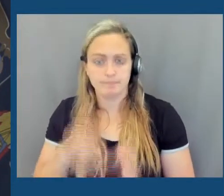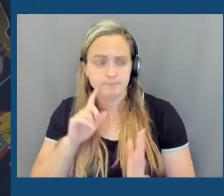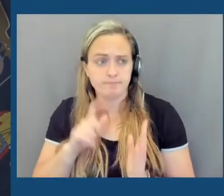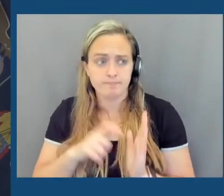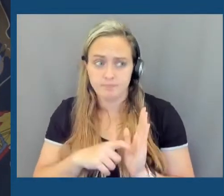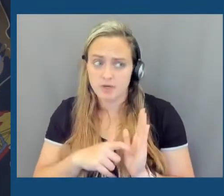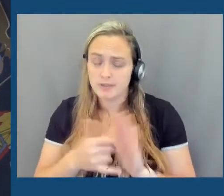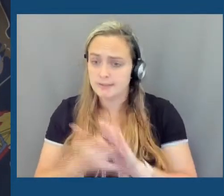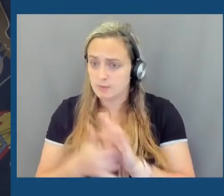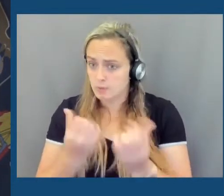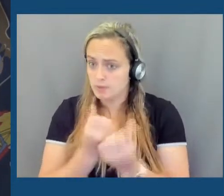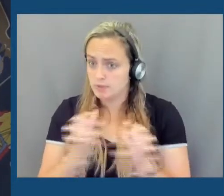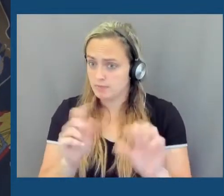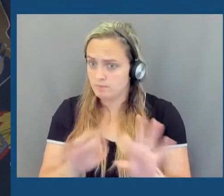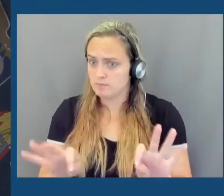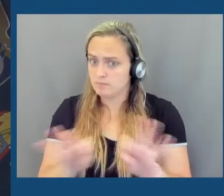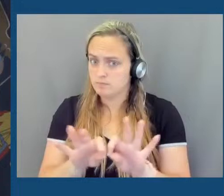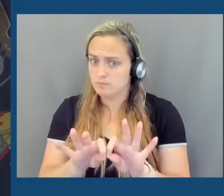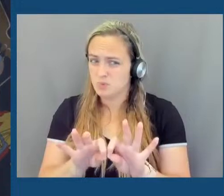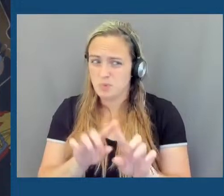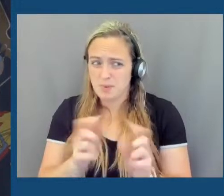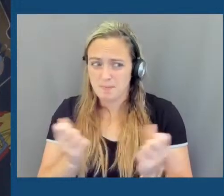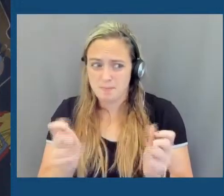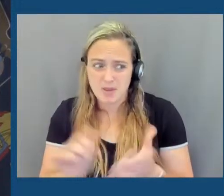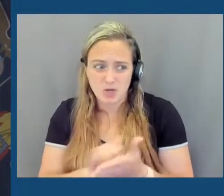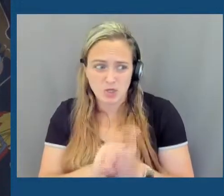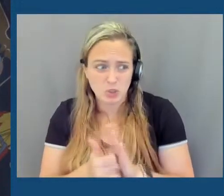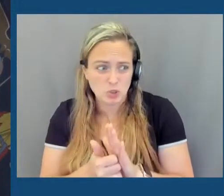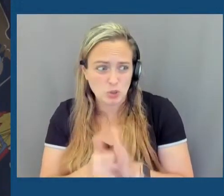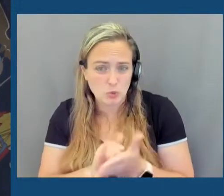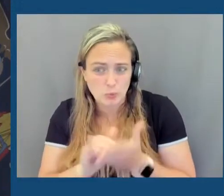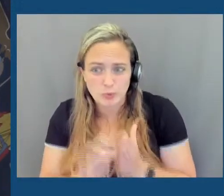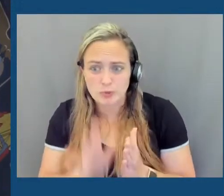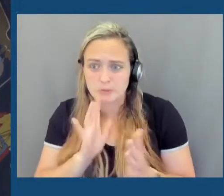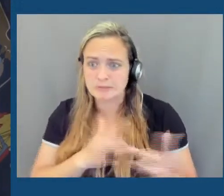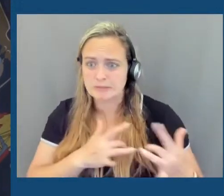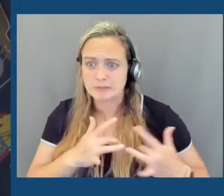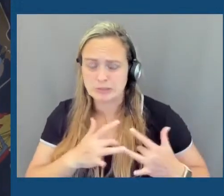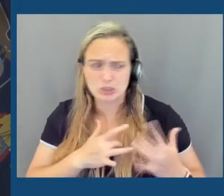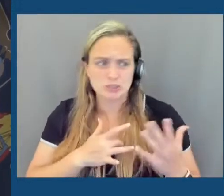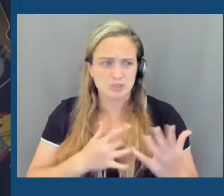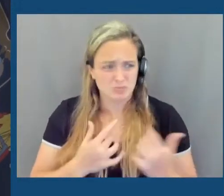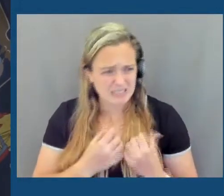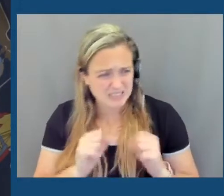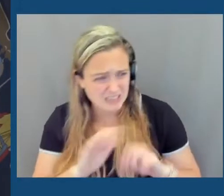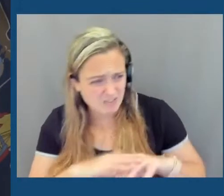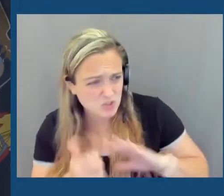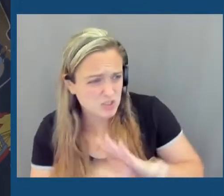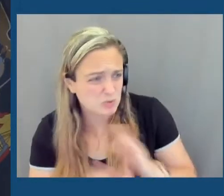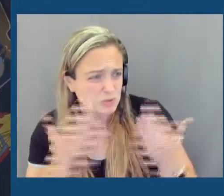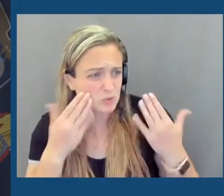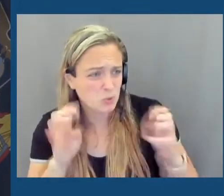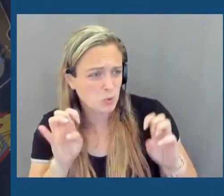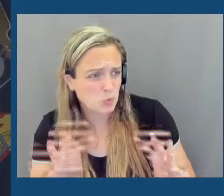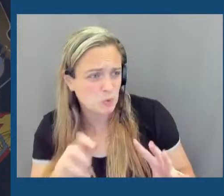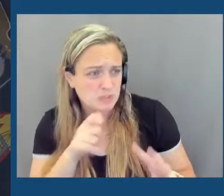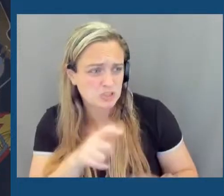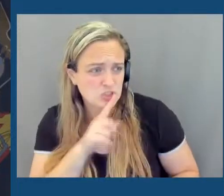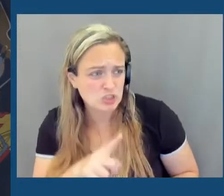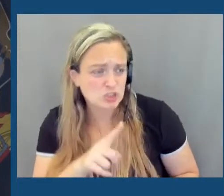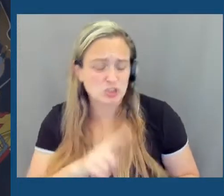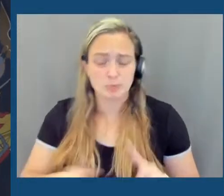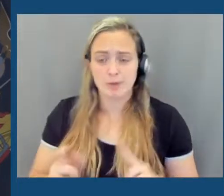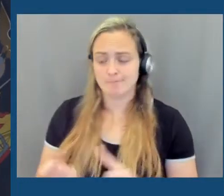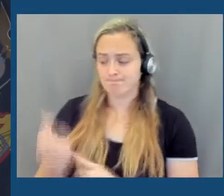subway safety is something that many New Yorkers are concerned about. Back in March, Mayor Adams and I launched a